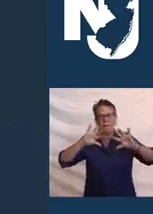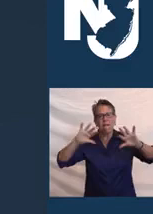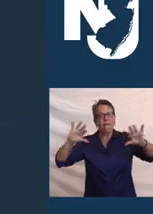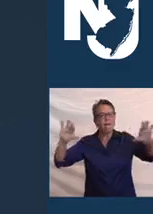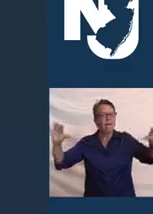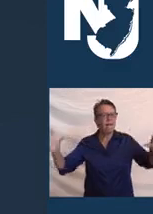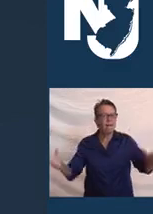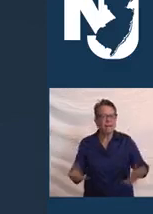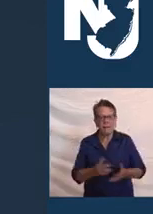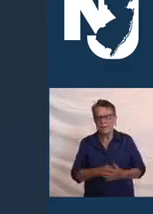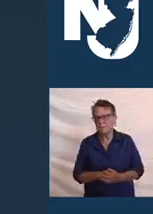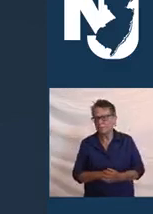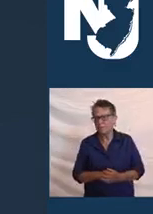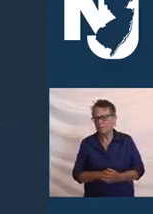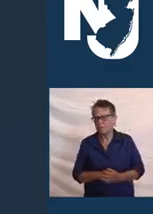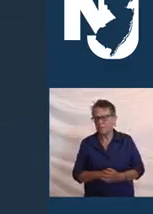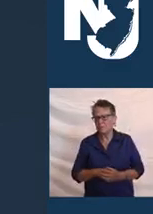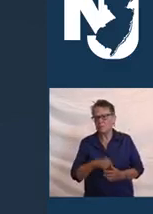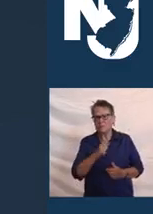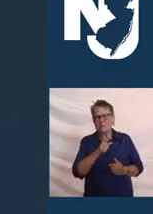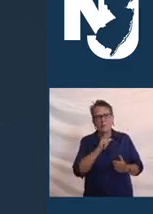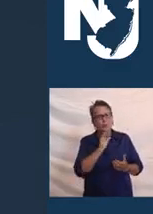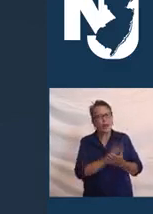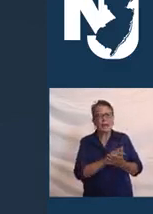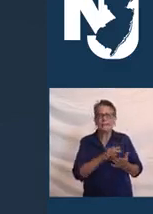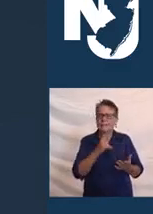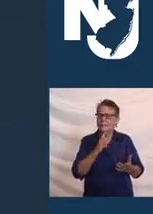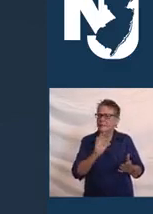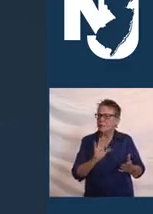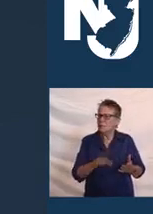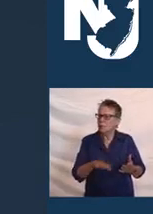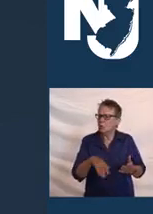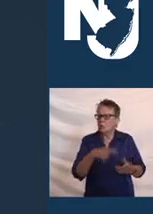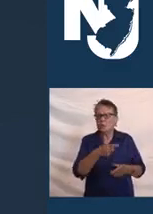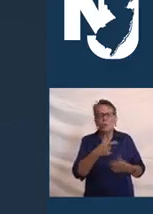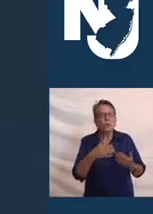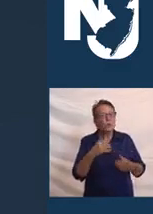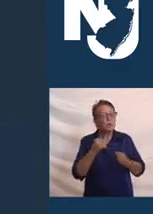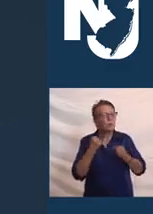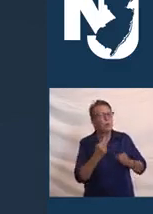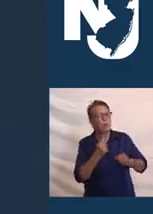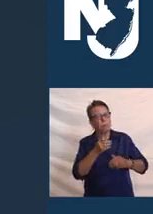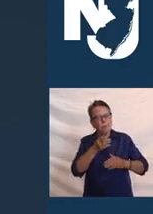that Carl was a man of humility. She wanted me to make sure I